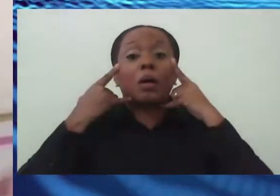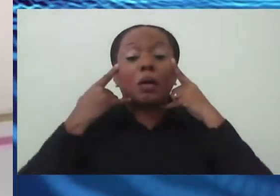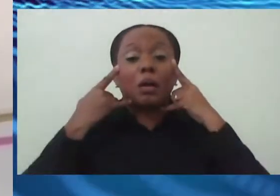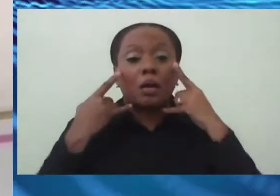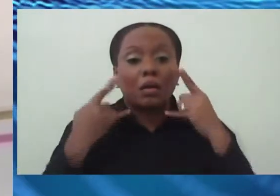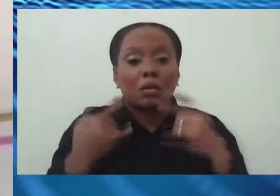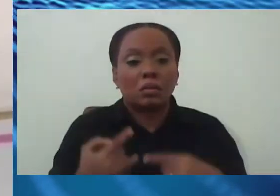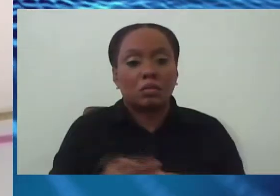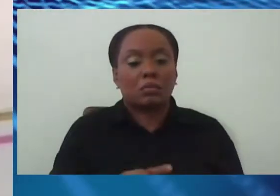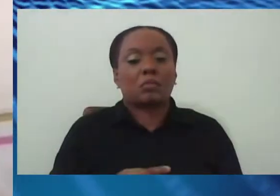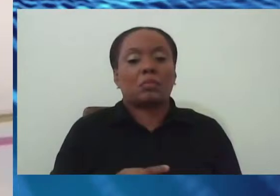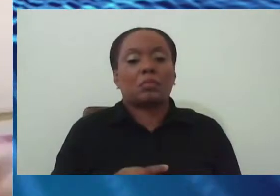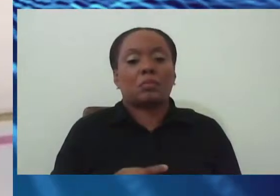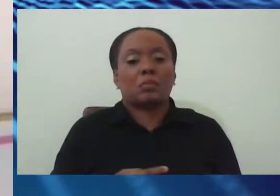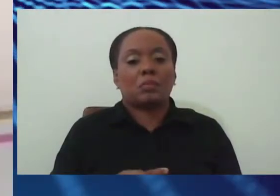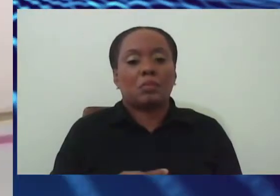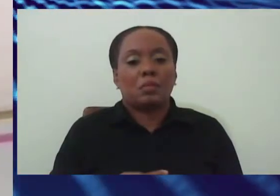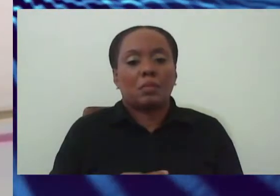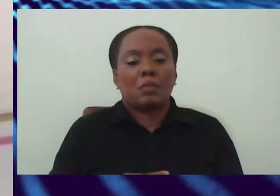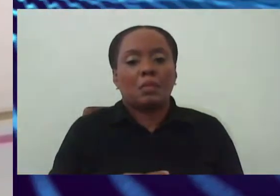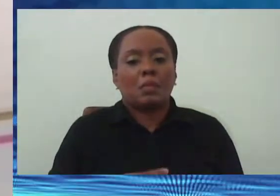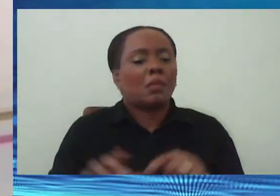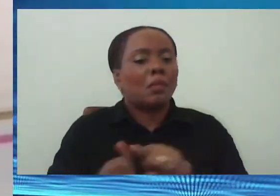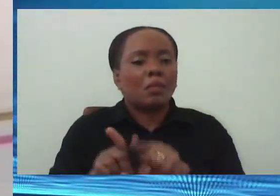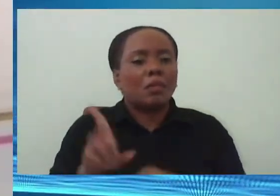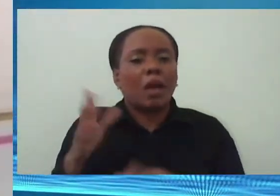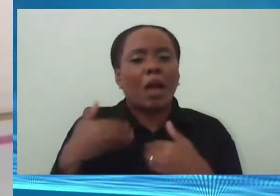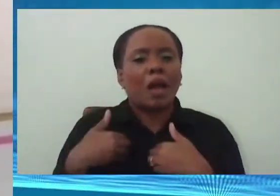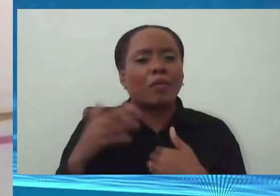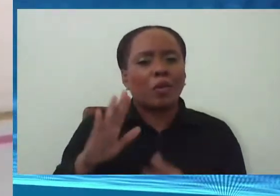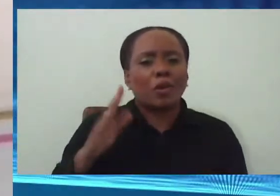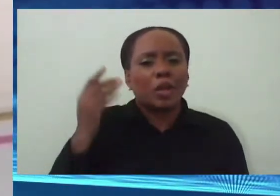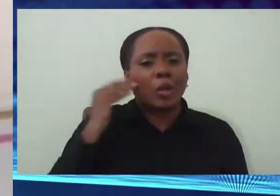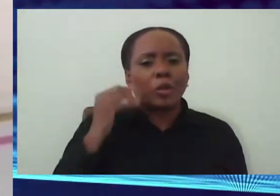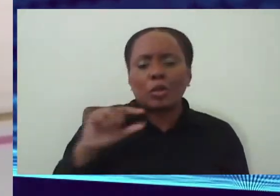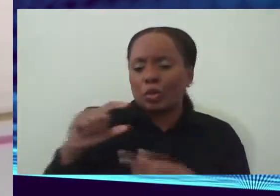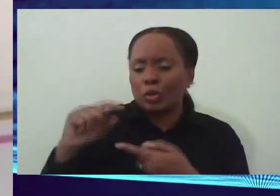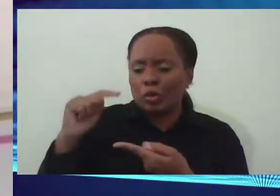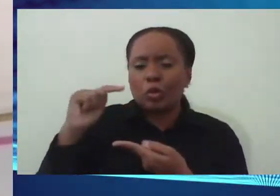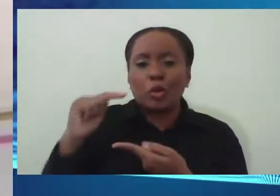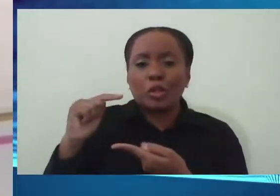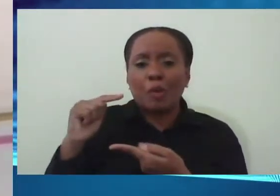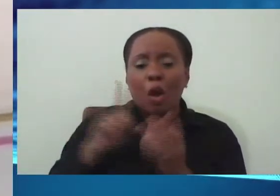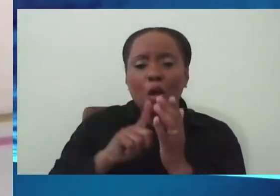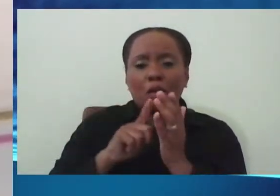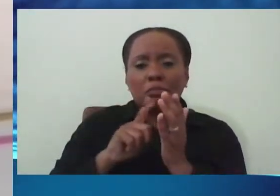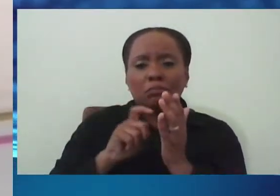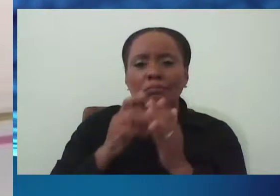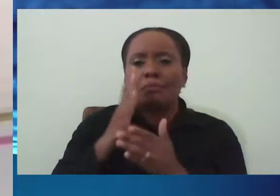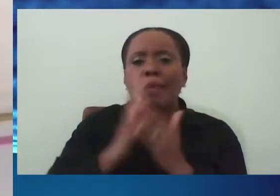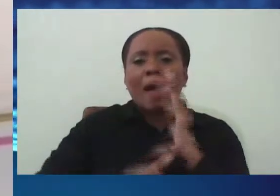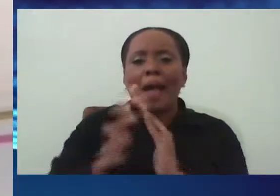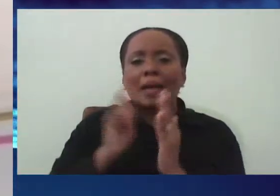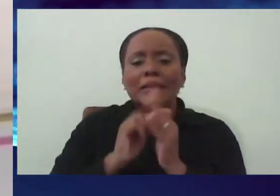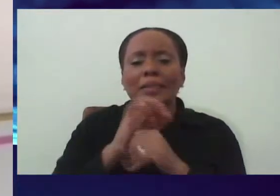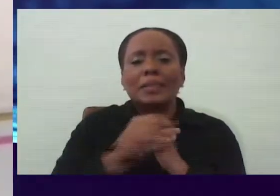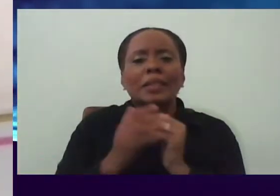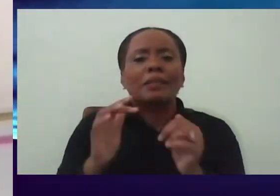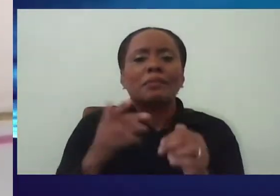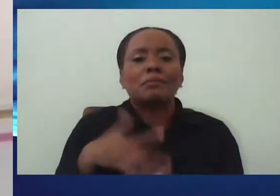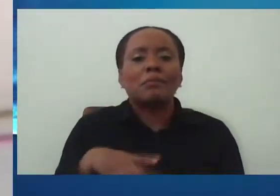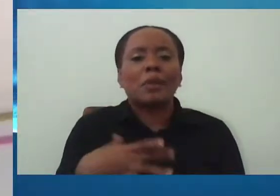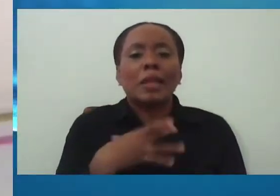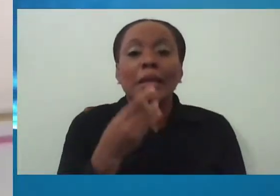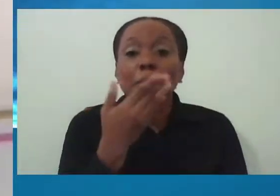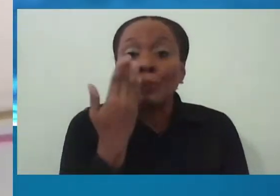should be walking around with their little hand sanitizer. If you know there's a particular one that works for you, you like the smell, you like how it feels on your hand, you